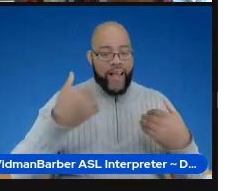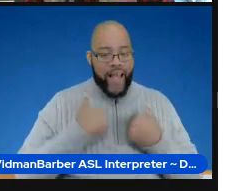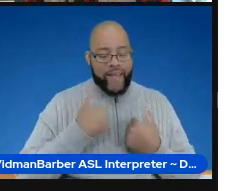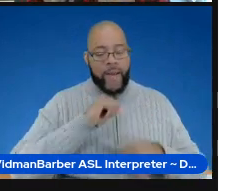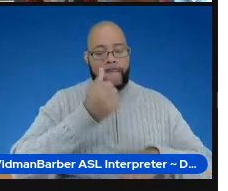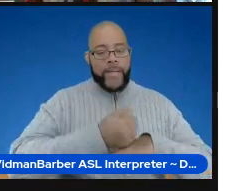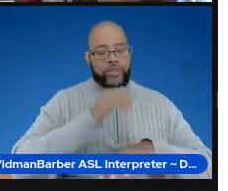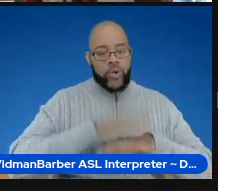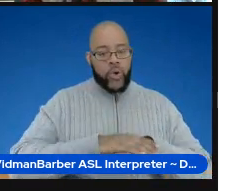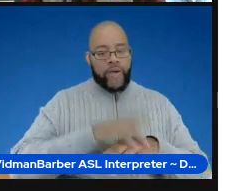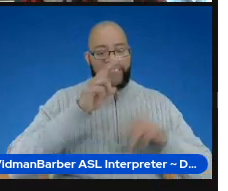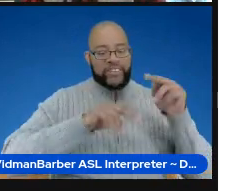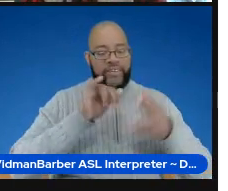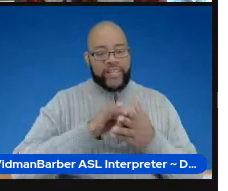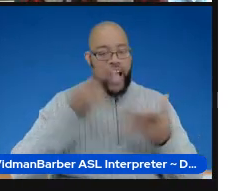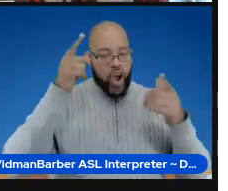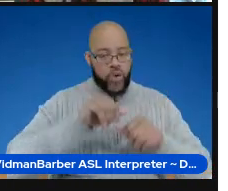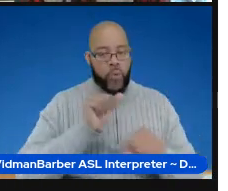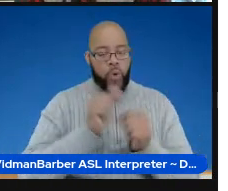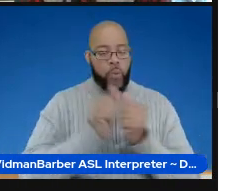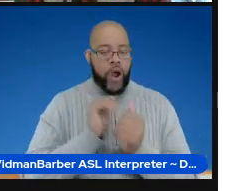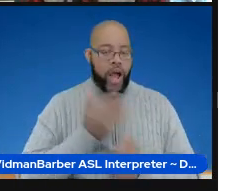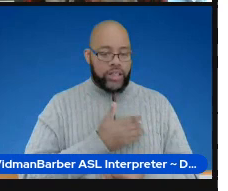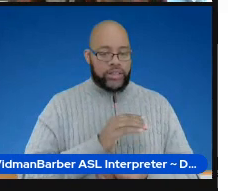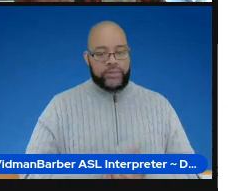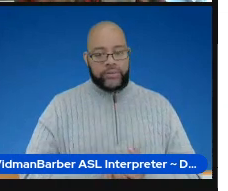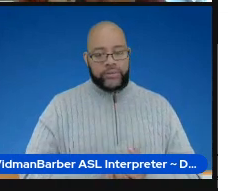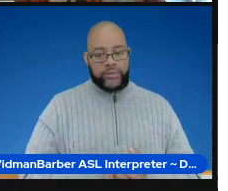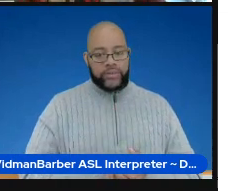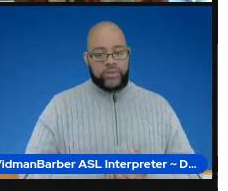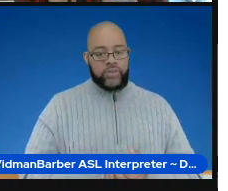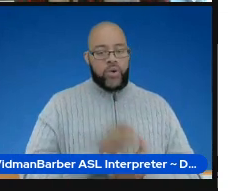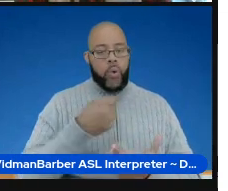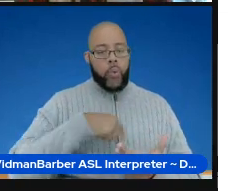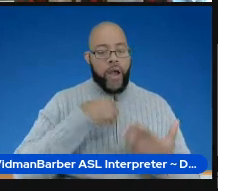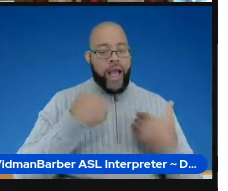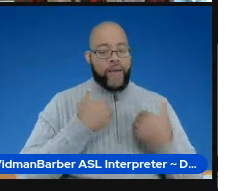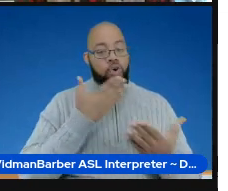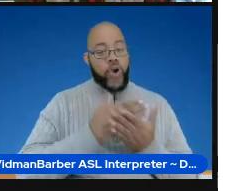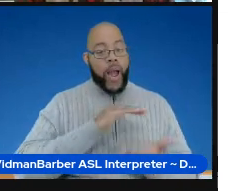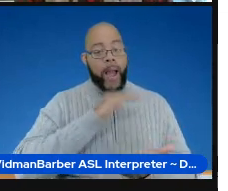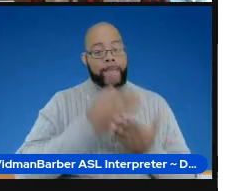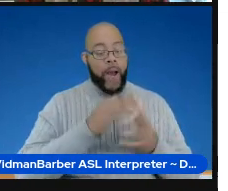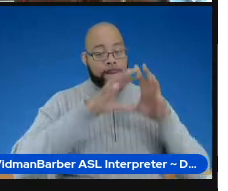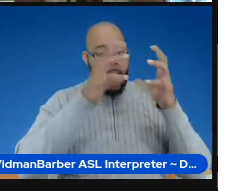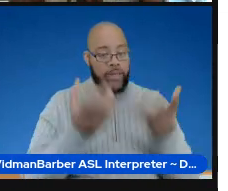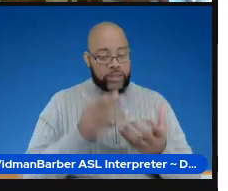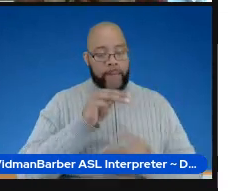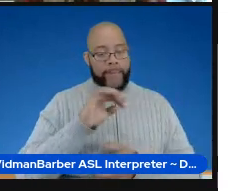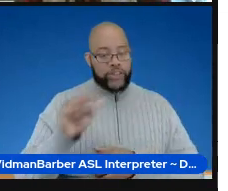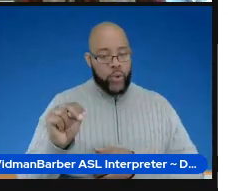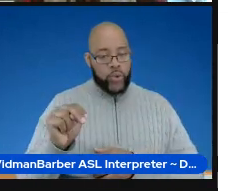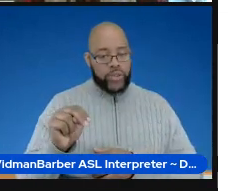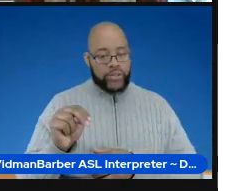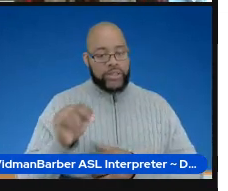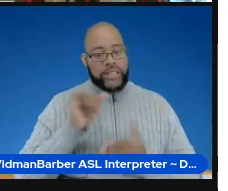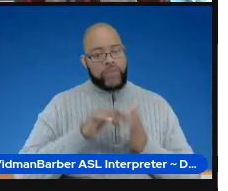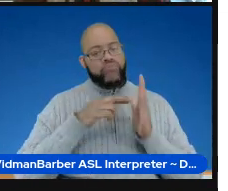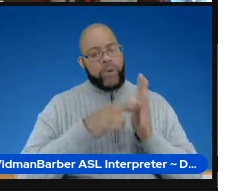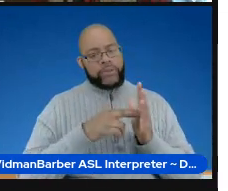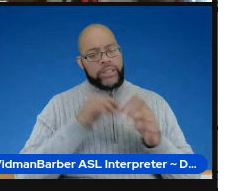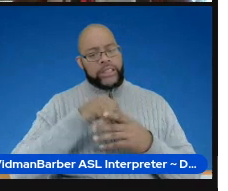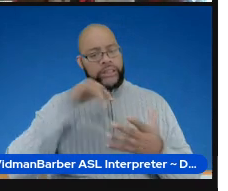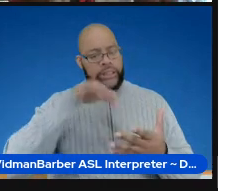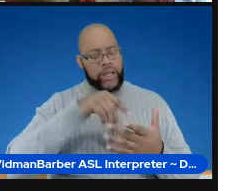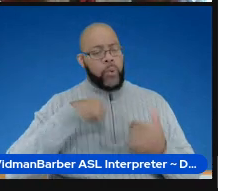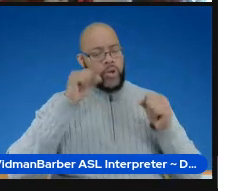the facilities that agreed to work with us. So we had a good amount of the population of Minnesota that were represented in our study,